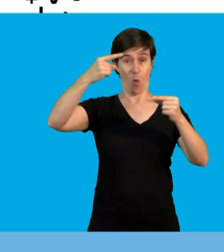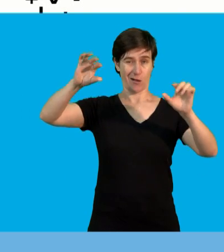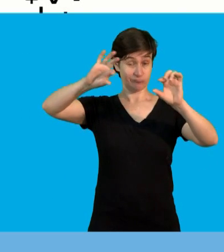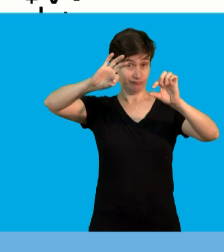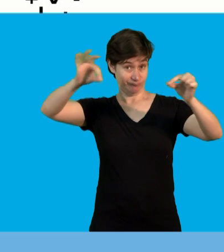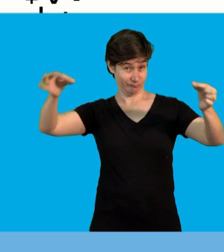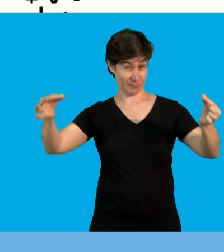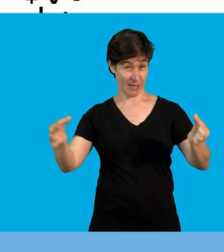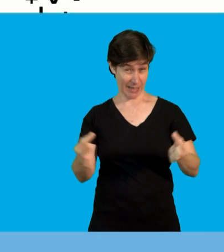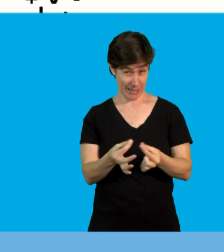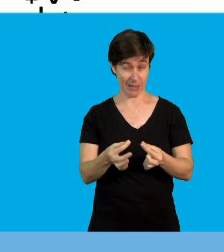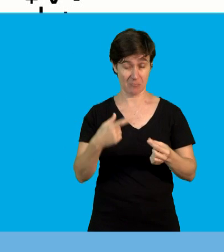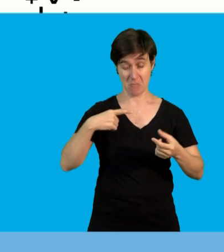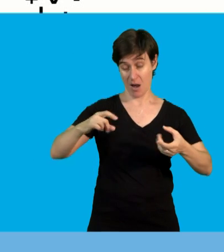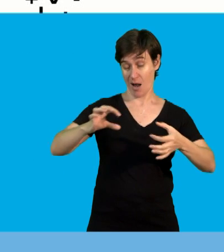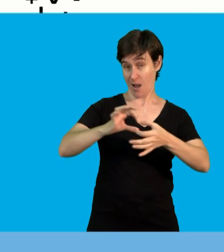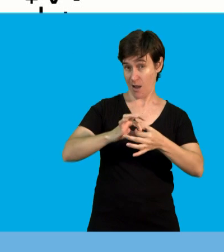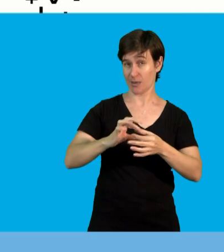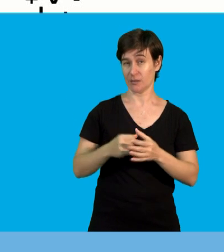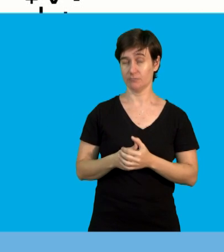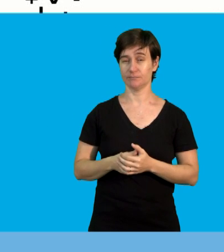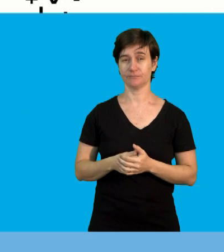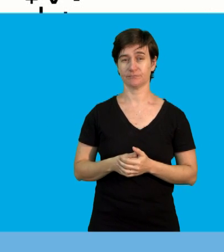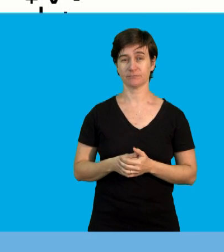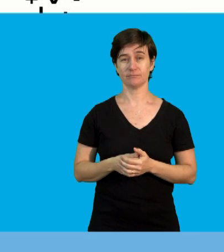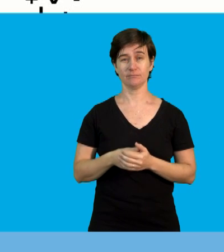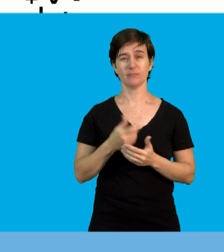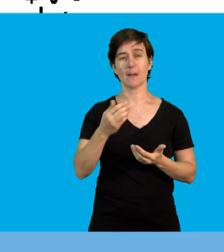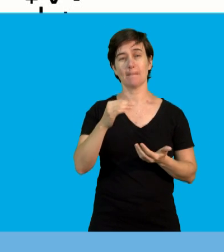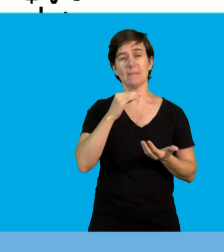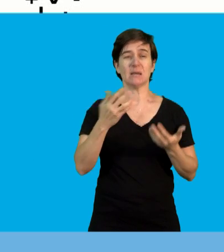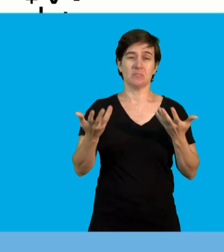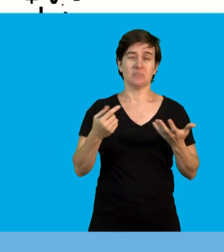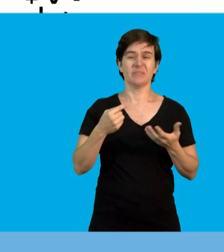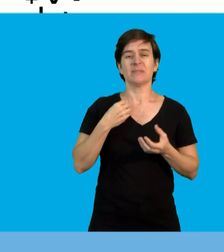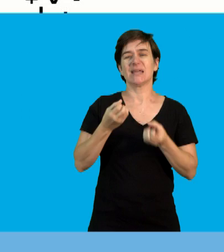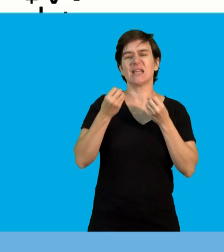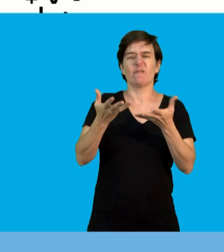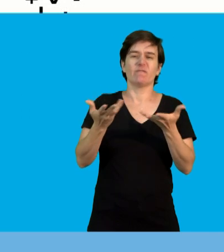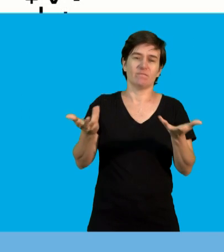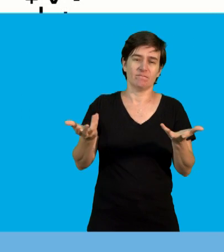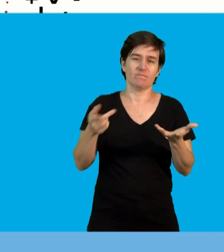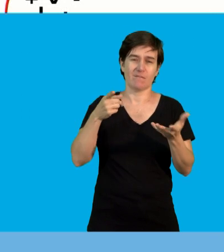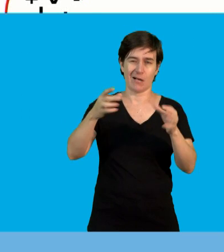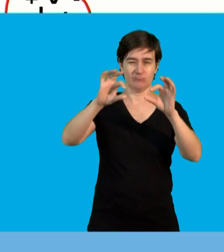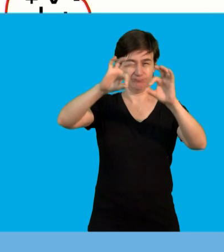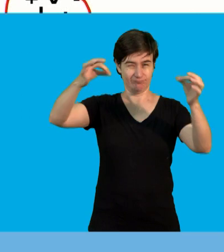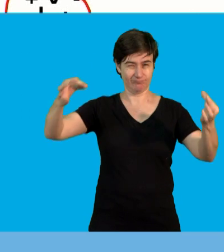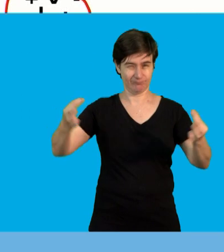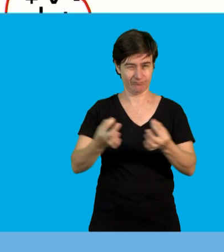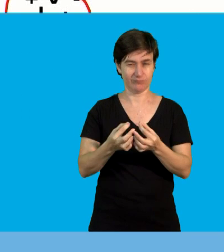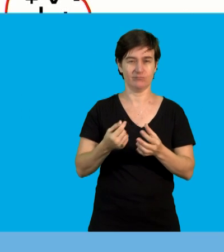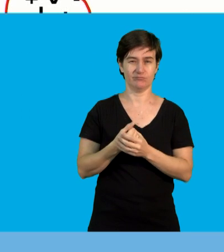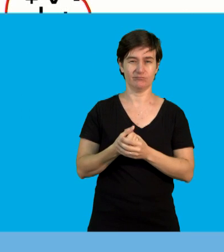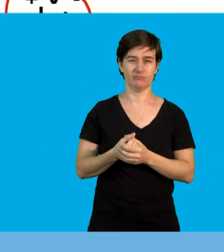circuit, so when you build a closed circuit with a cell as an energy source, so that means if we are adding a cell as an energy source in